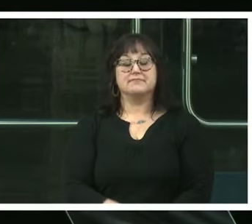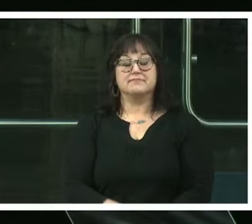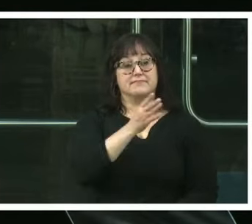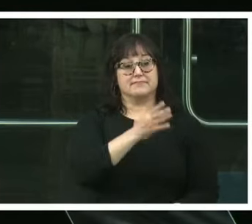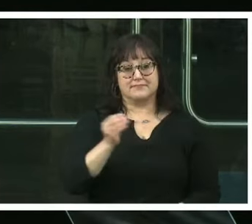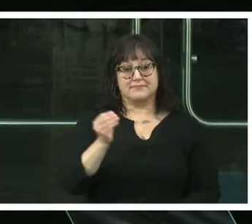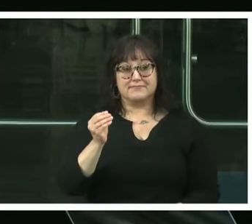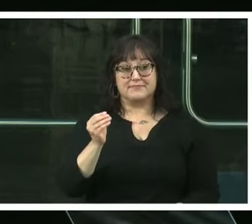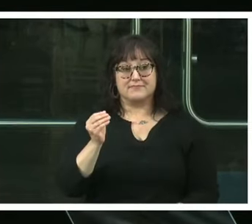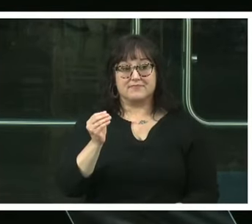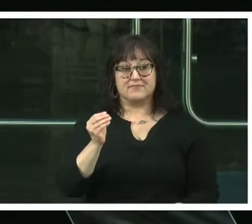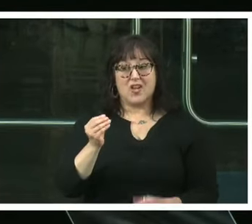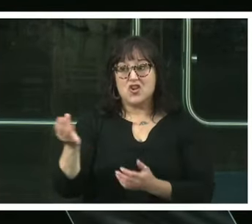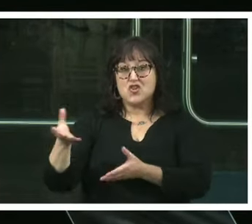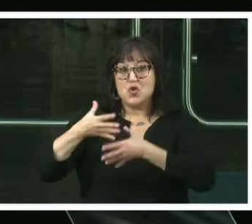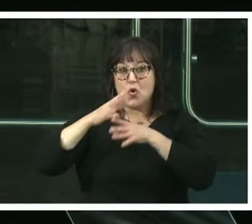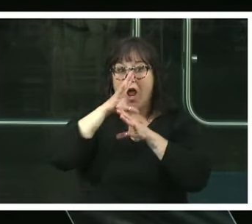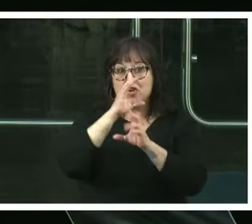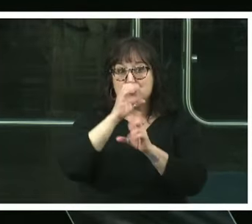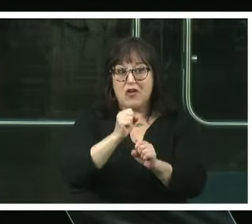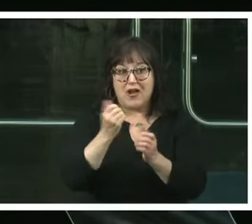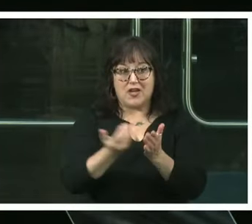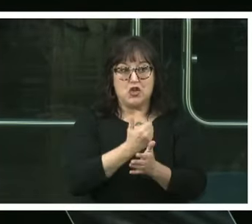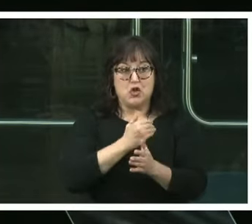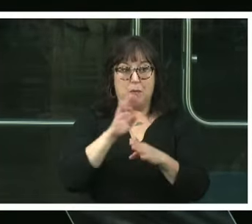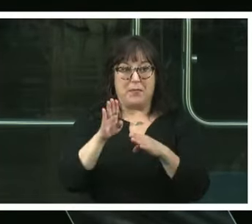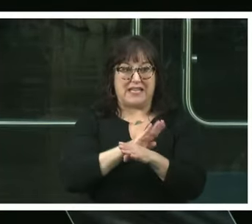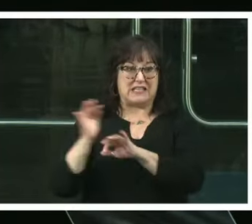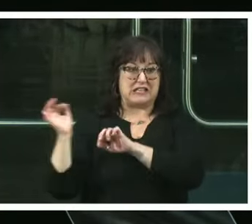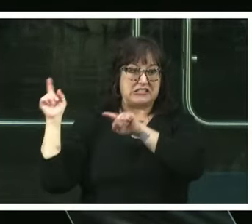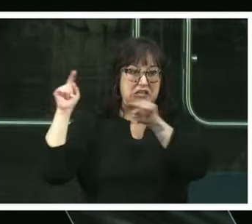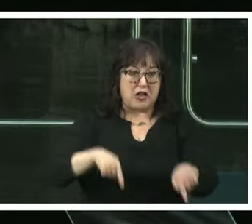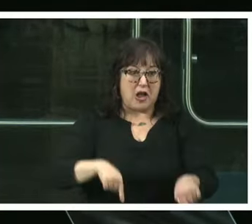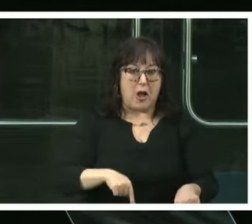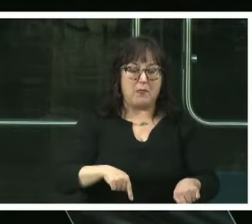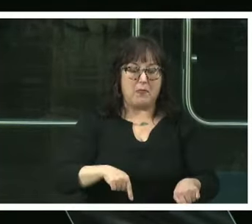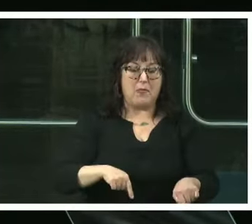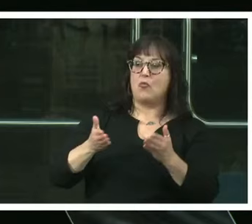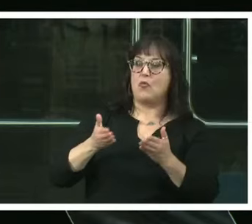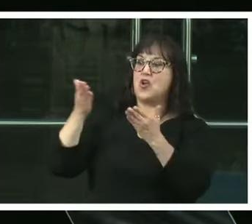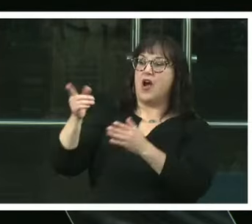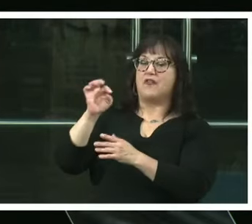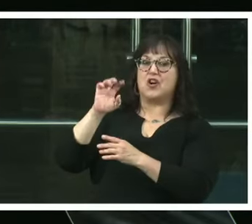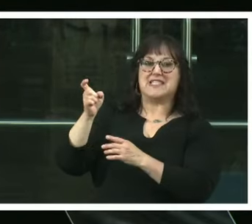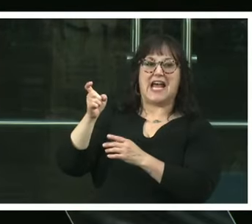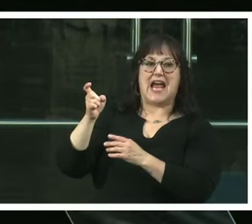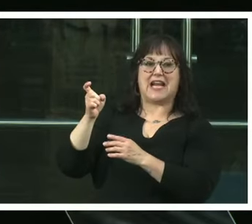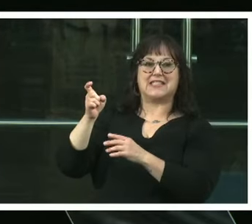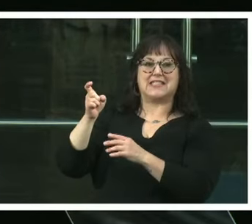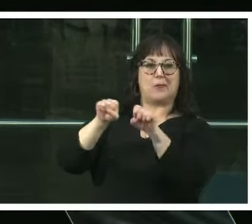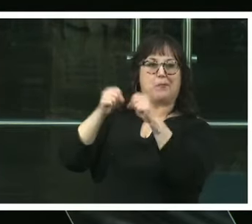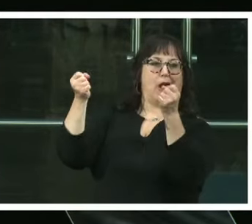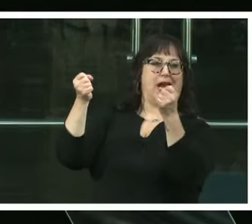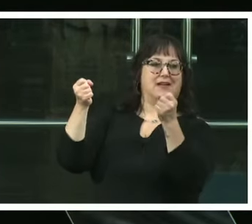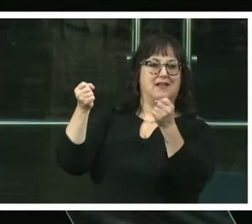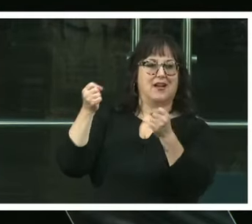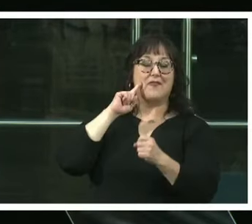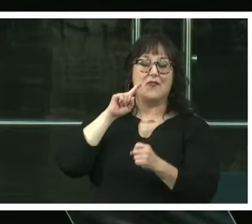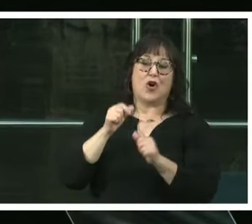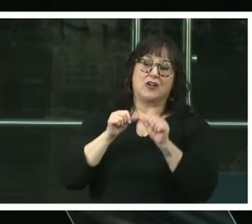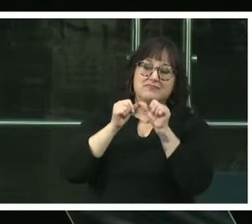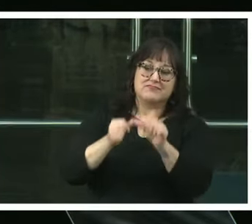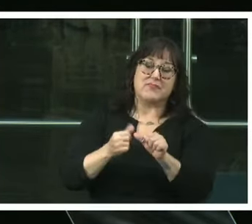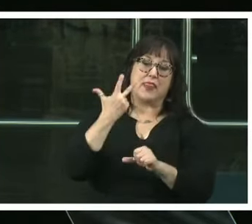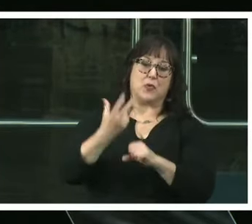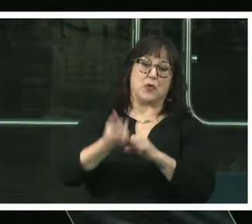And to attract new businesses, we will be offering tax breaks for 3 years for